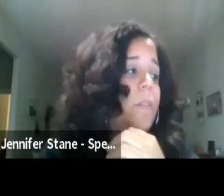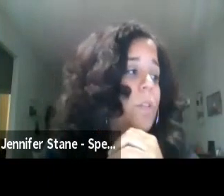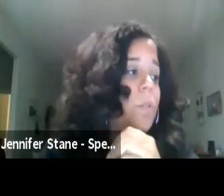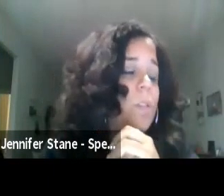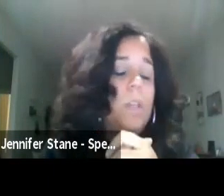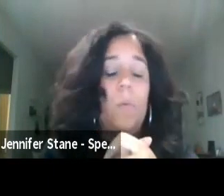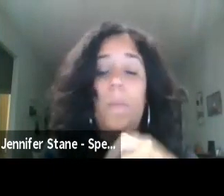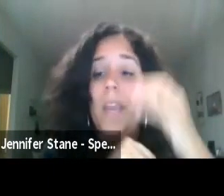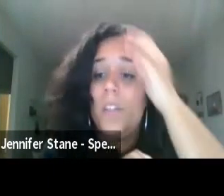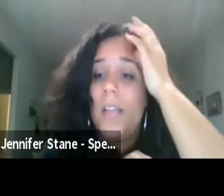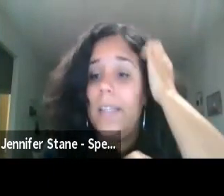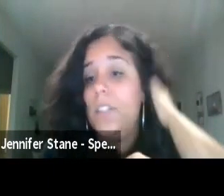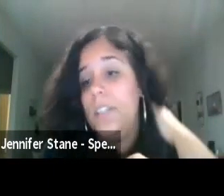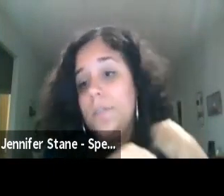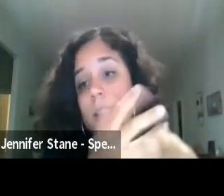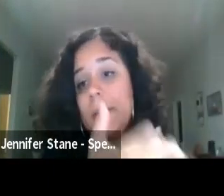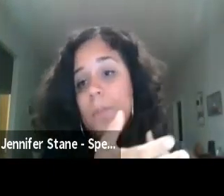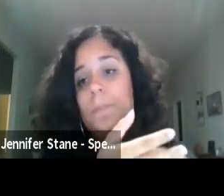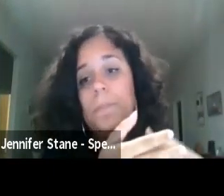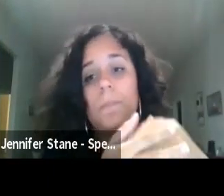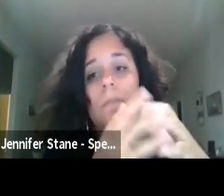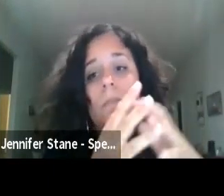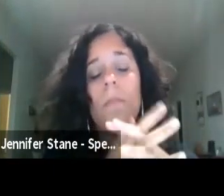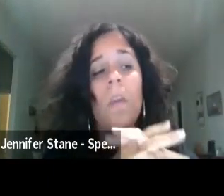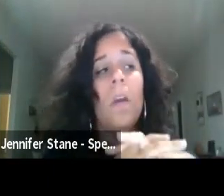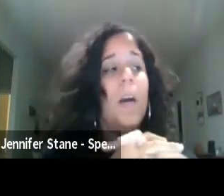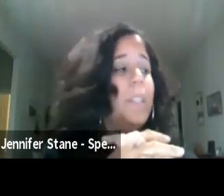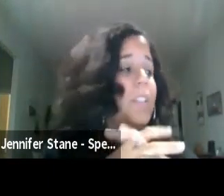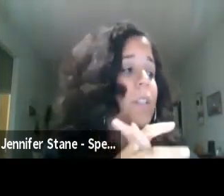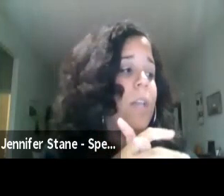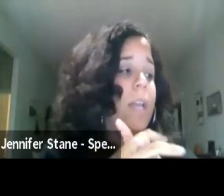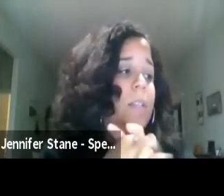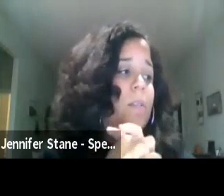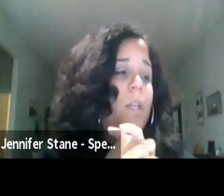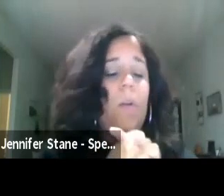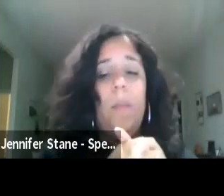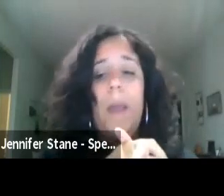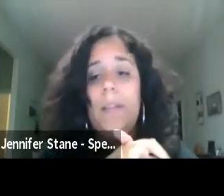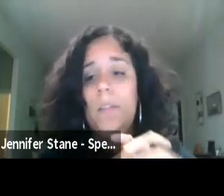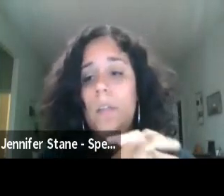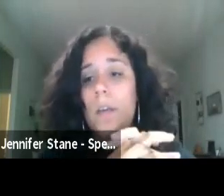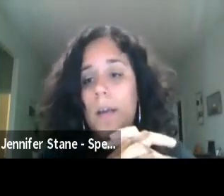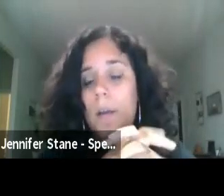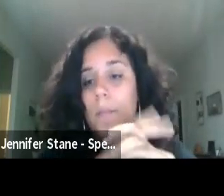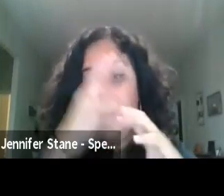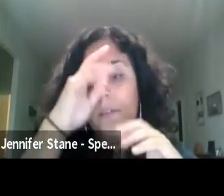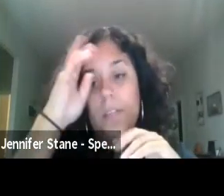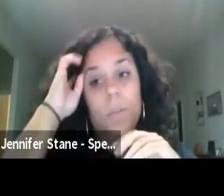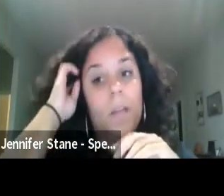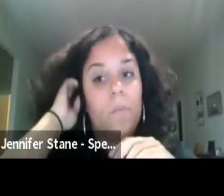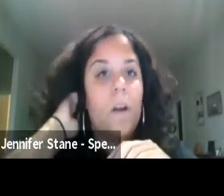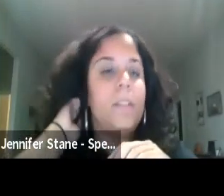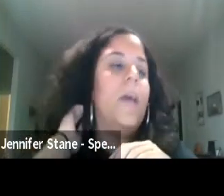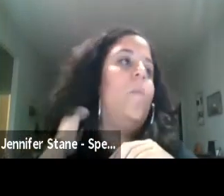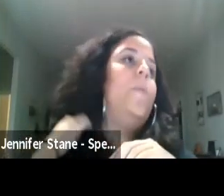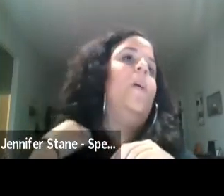with individuals, with payers like Delta Dental, for example. Delta Dental has, in the past, they do a